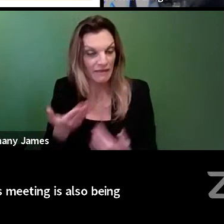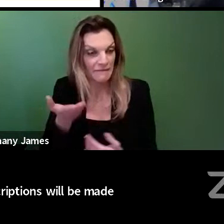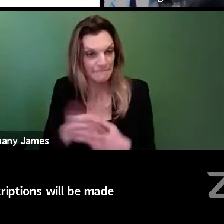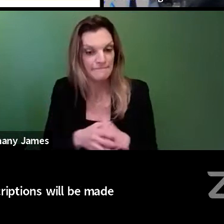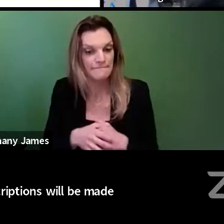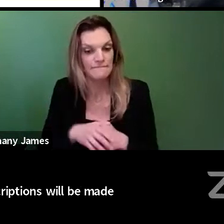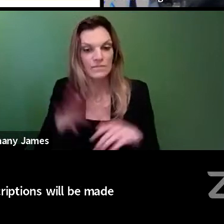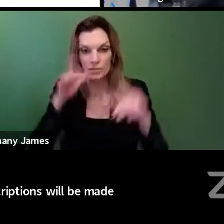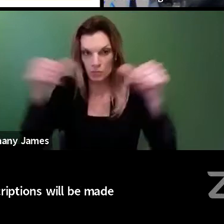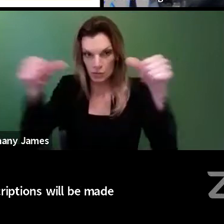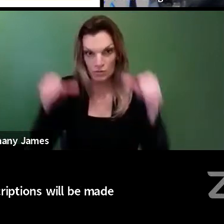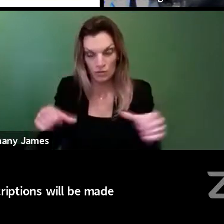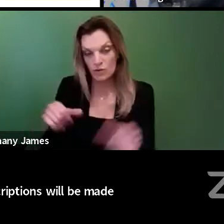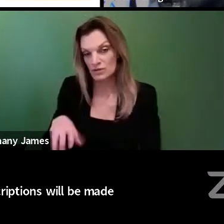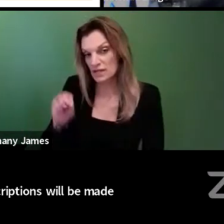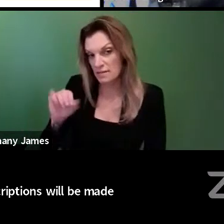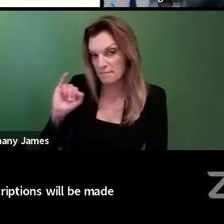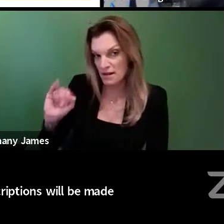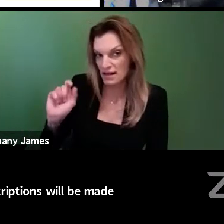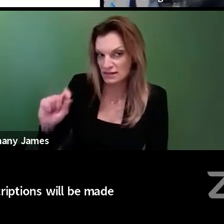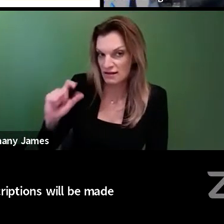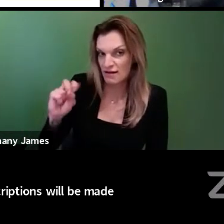and posted on